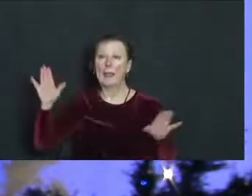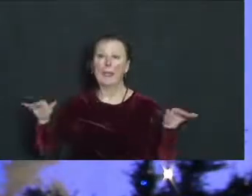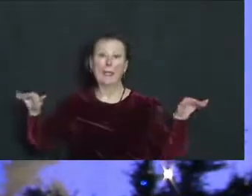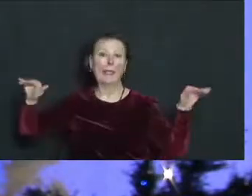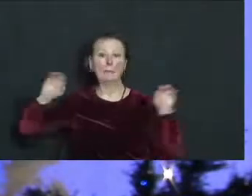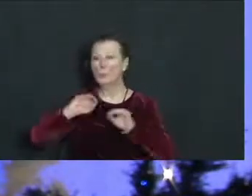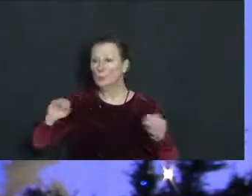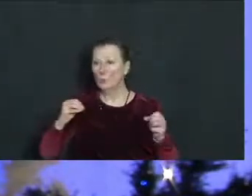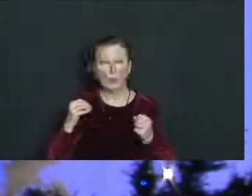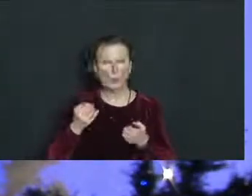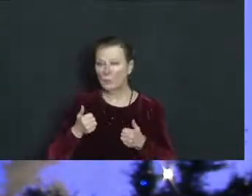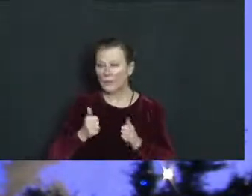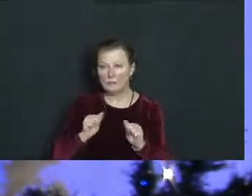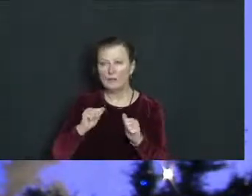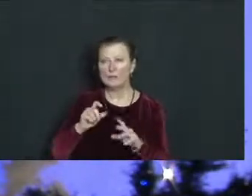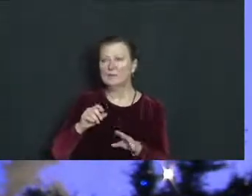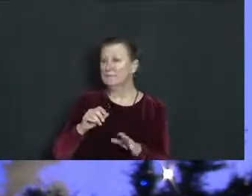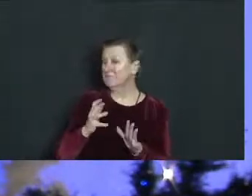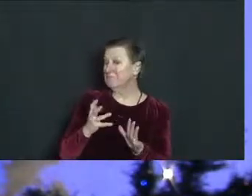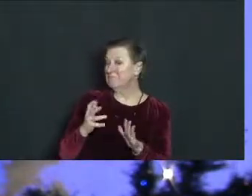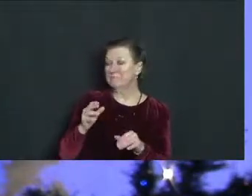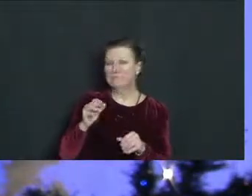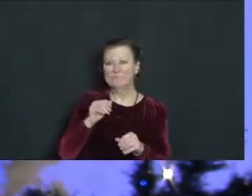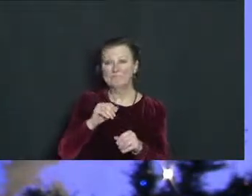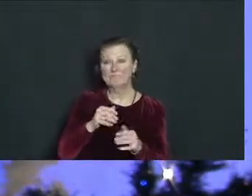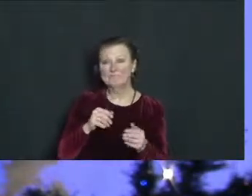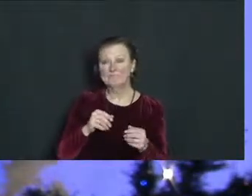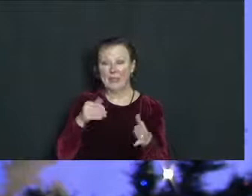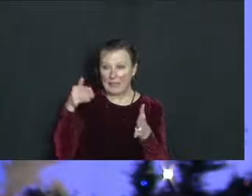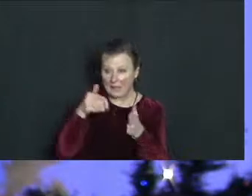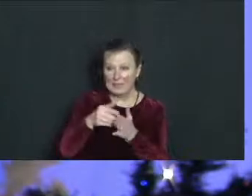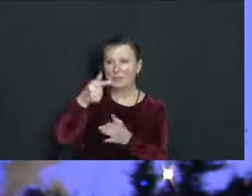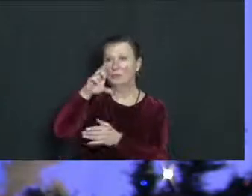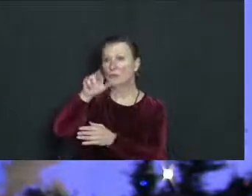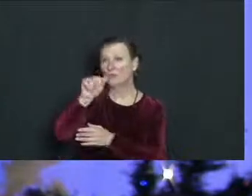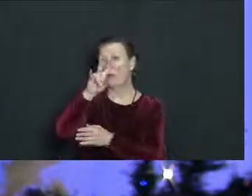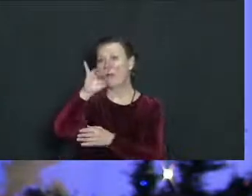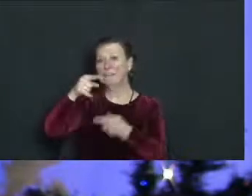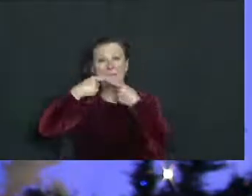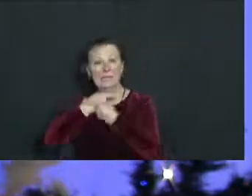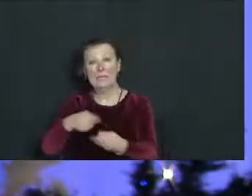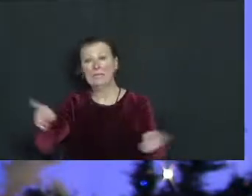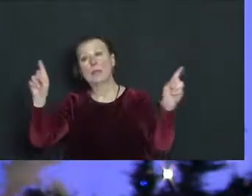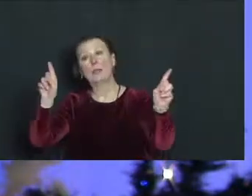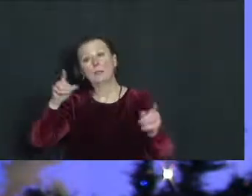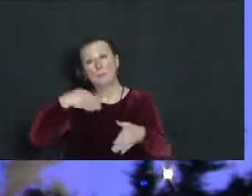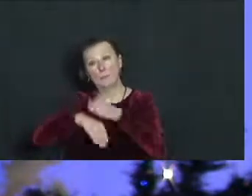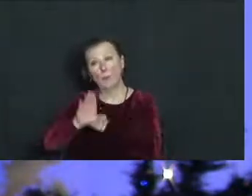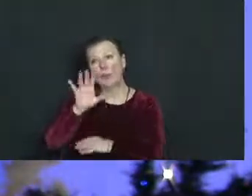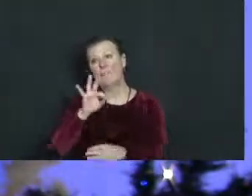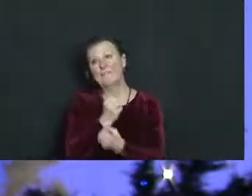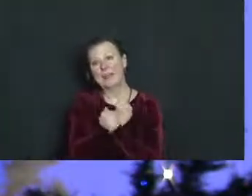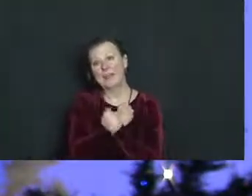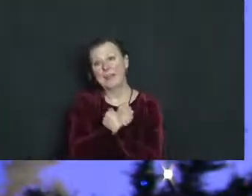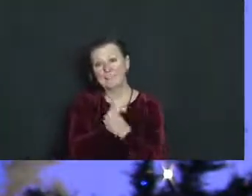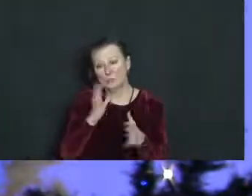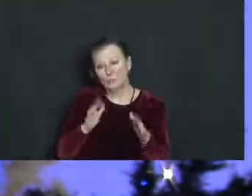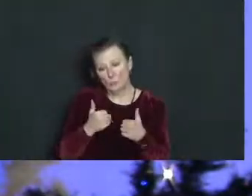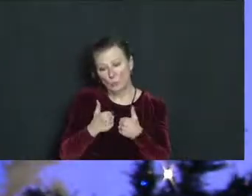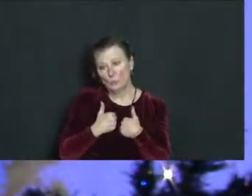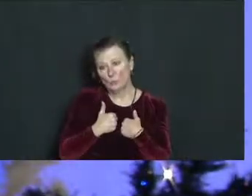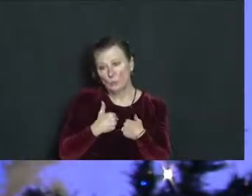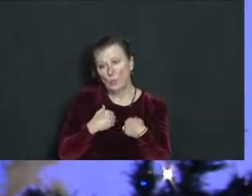effortlessly defying Earth's gravity, announcing the birth of a truly great and loving soul into our too often sad